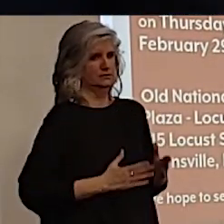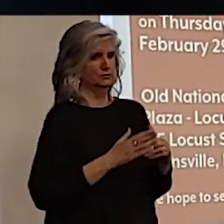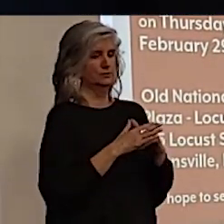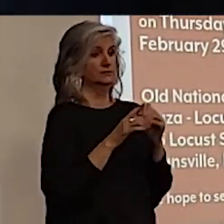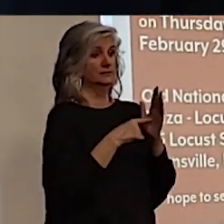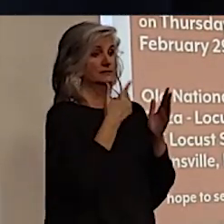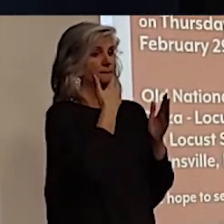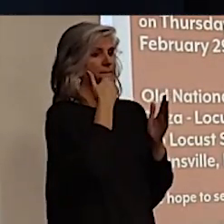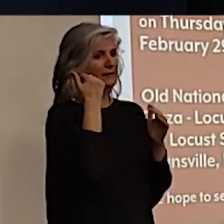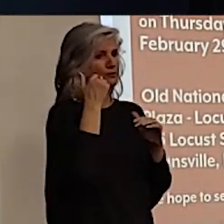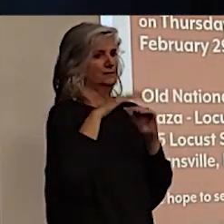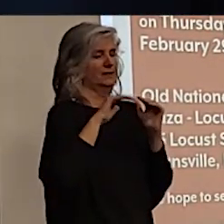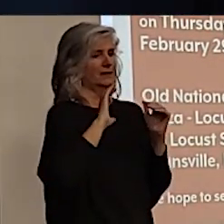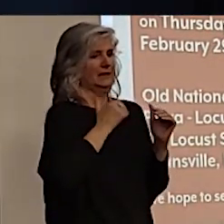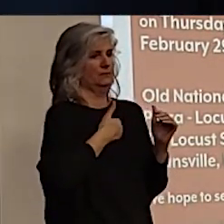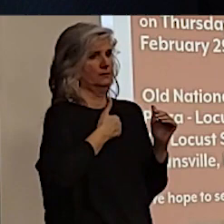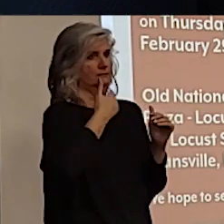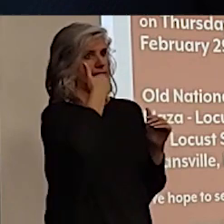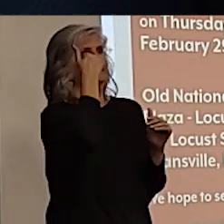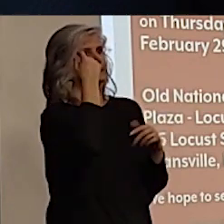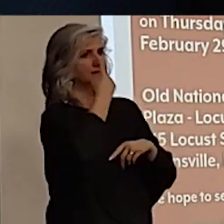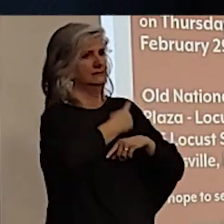better than our best day before the commission.